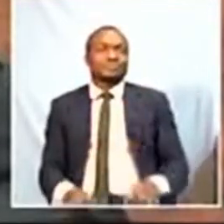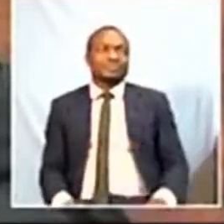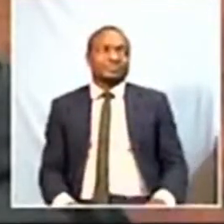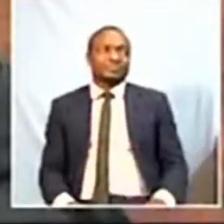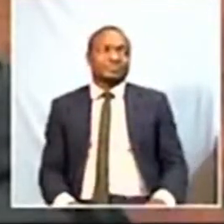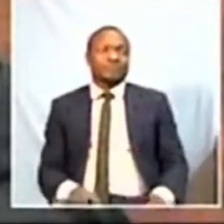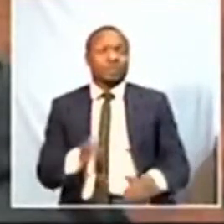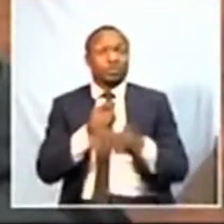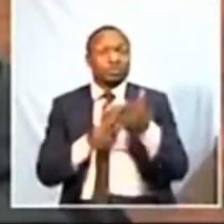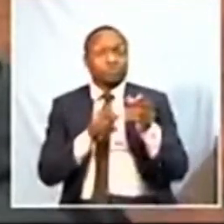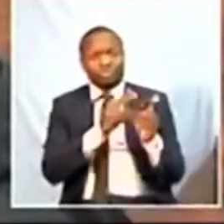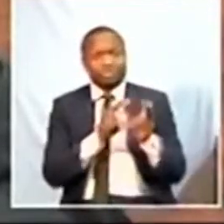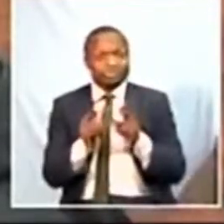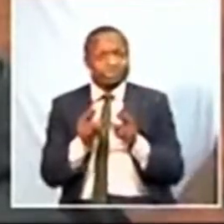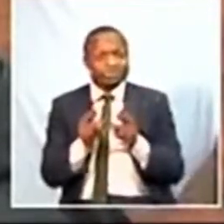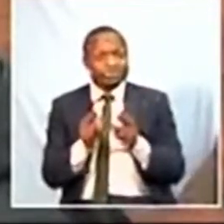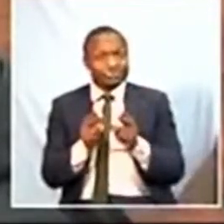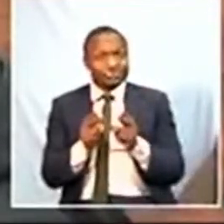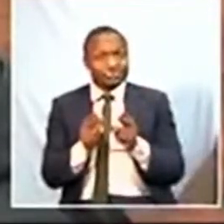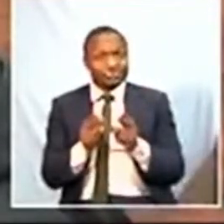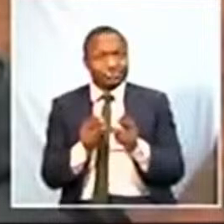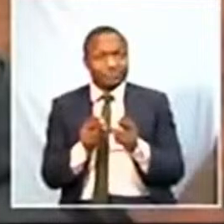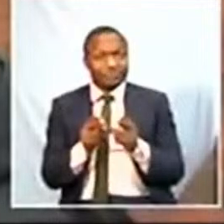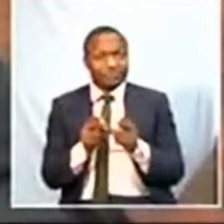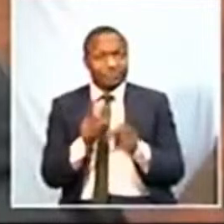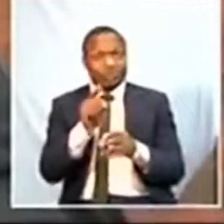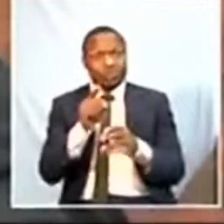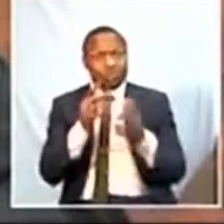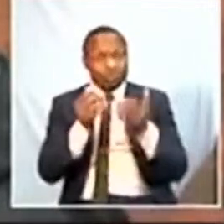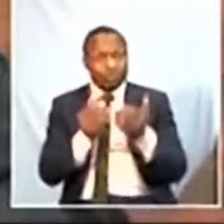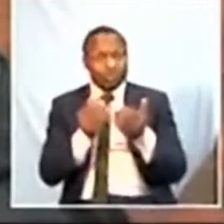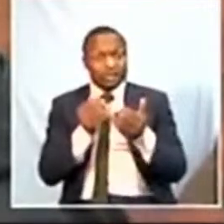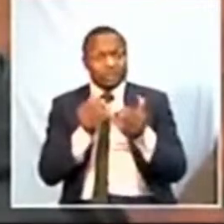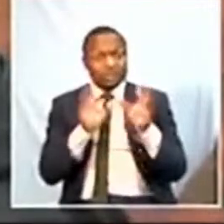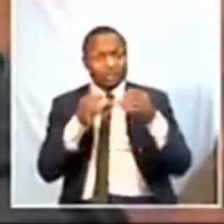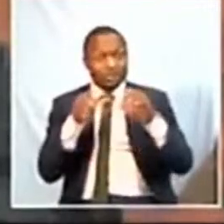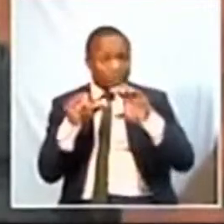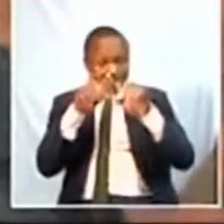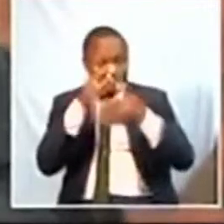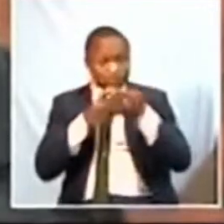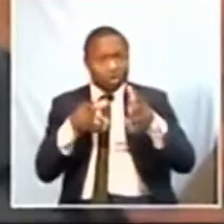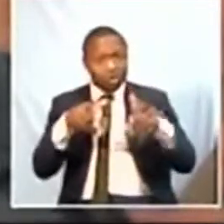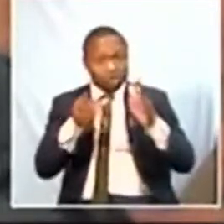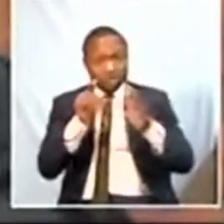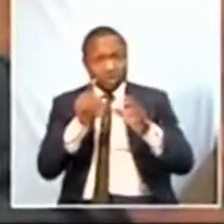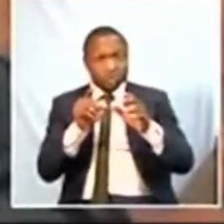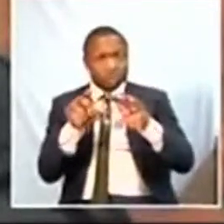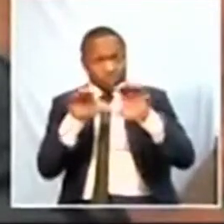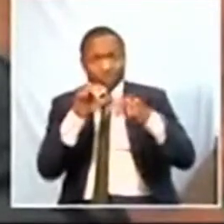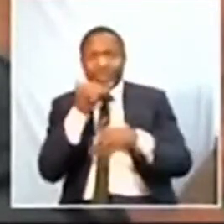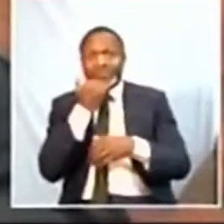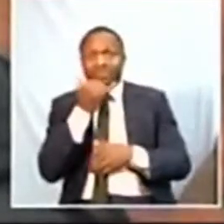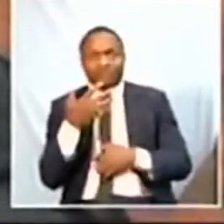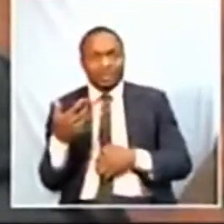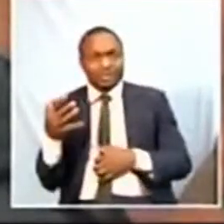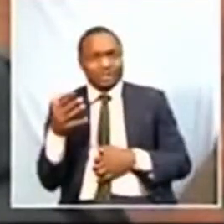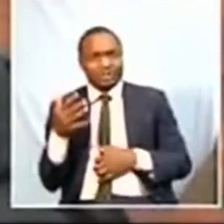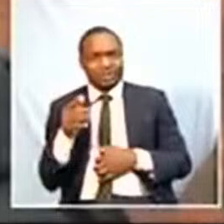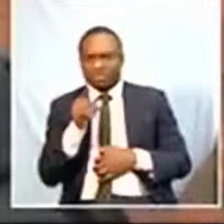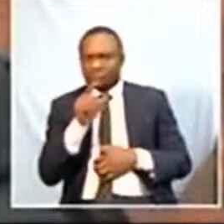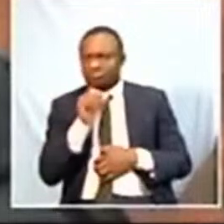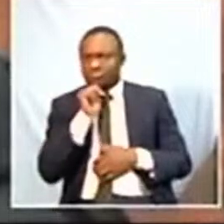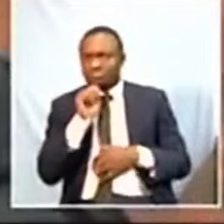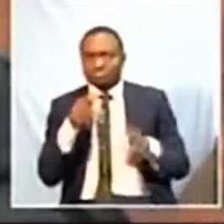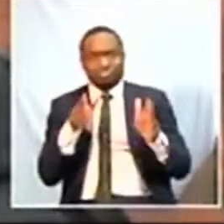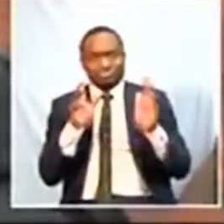What's the answer? So what did you want this committee to do? To allow you to do wrong things? That one we shall not